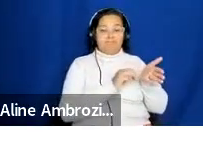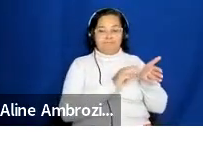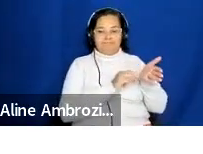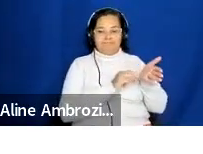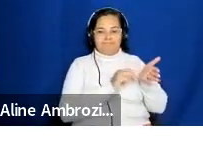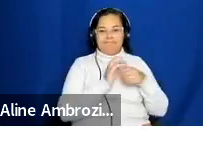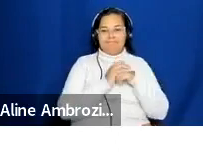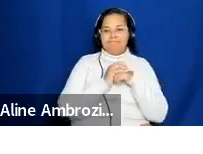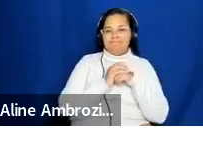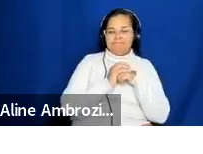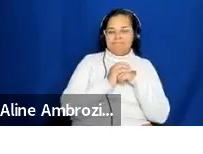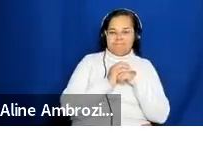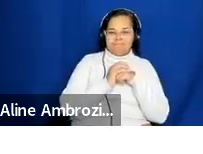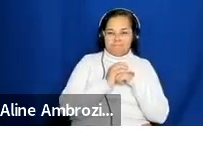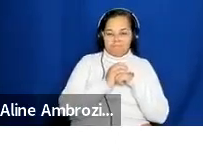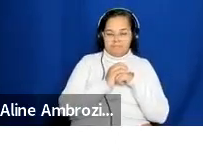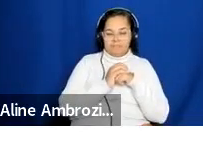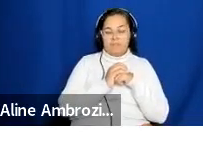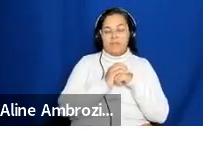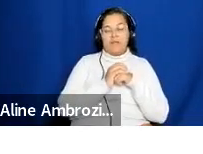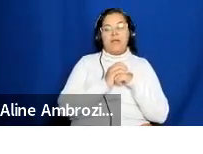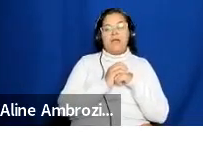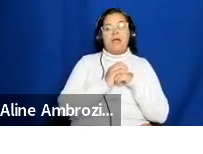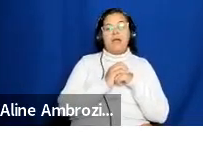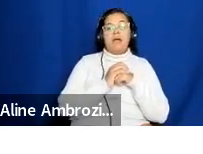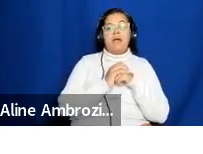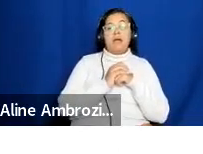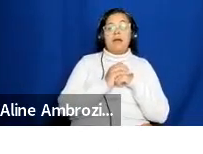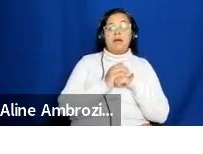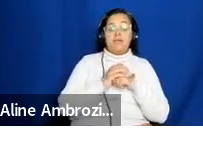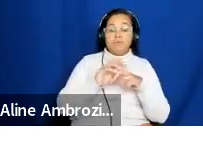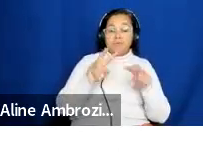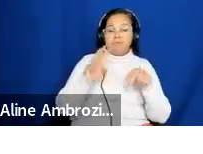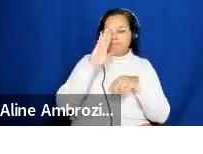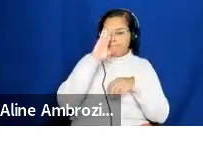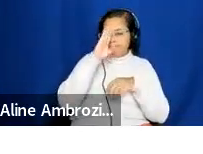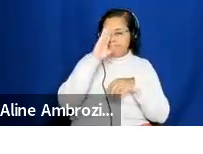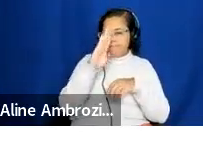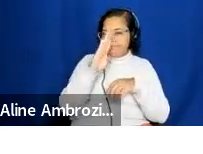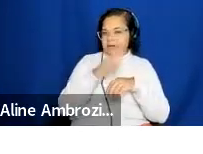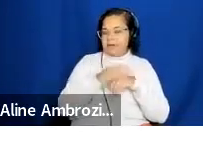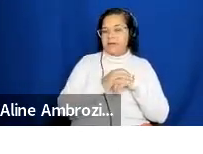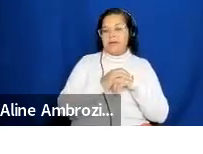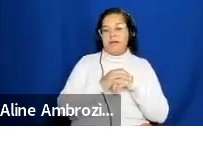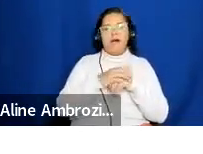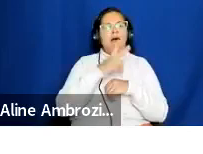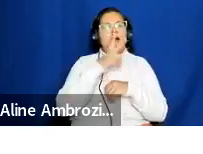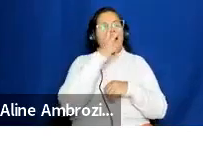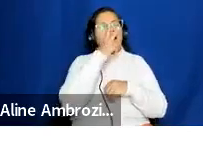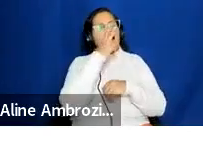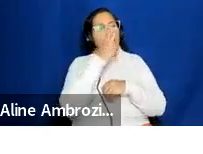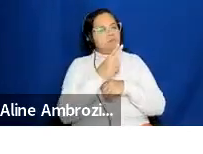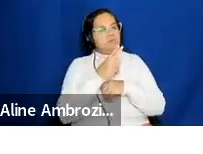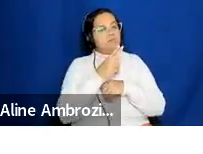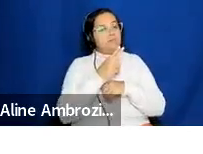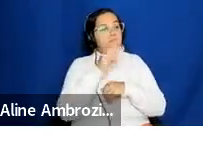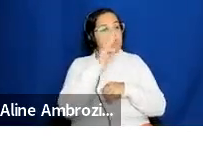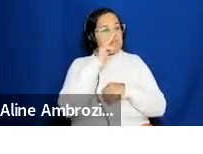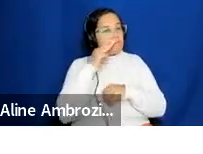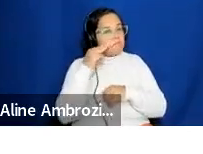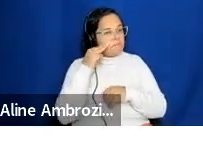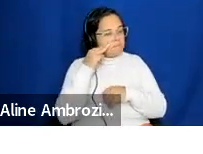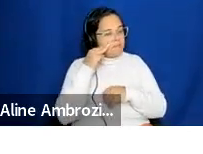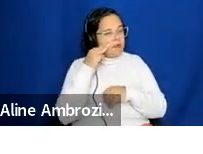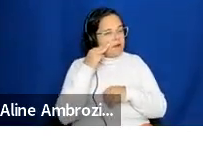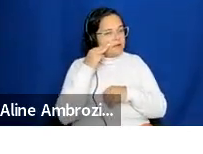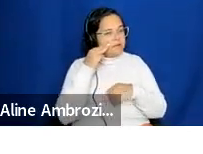crucial question is then whether Marx did see the whole of human history in terms of a single line or